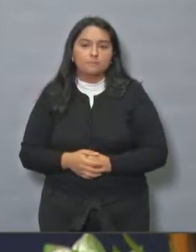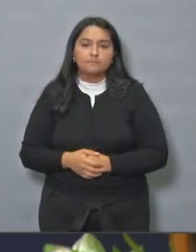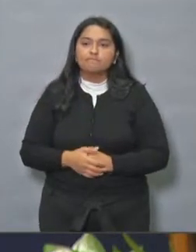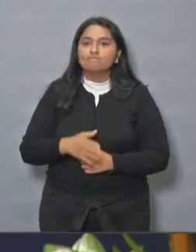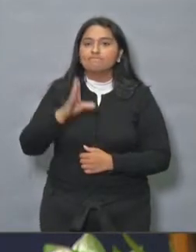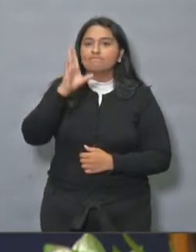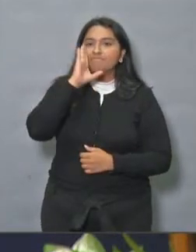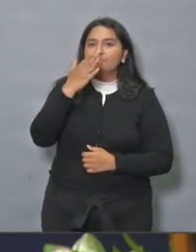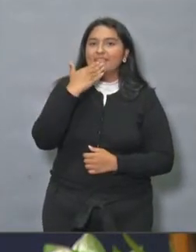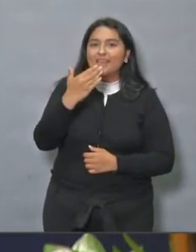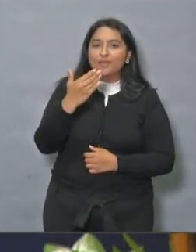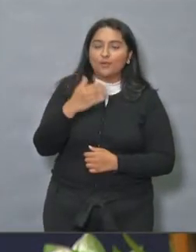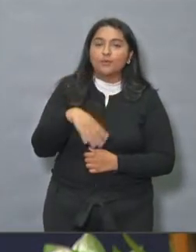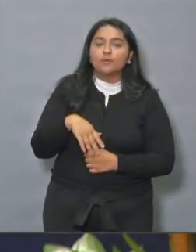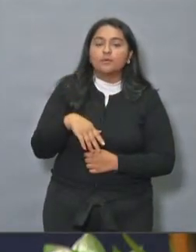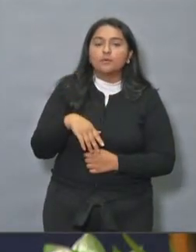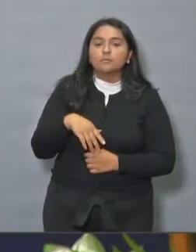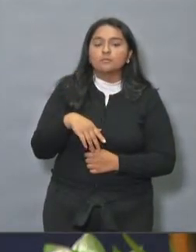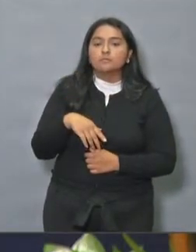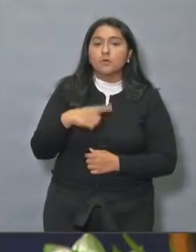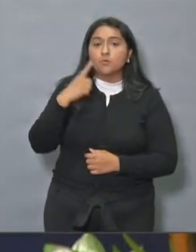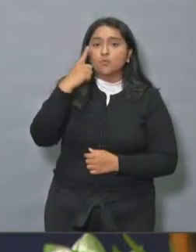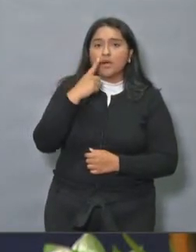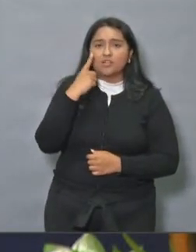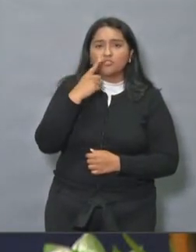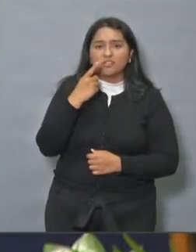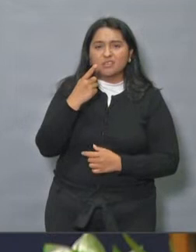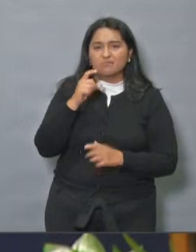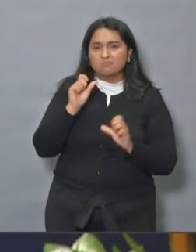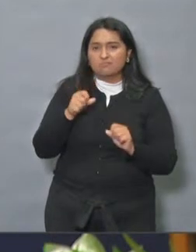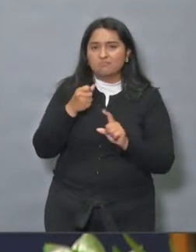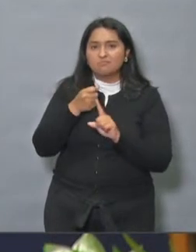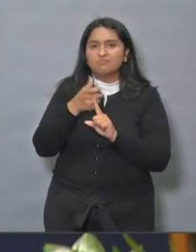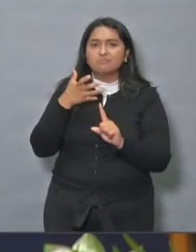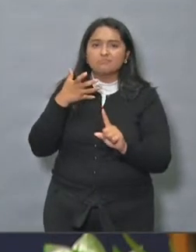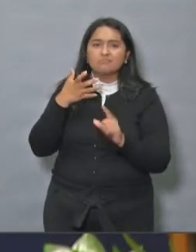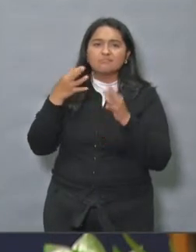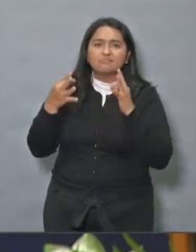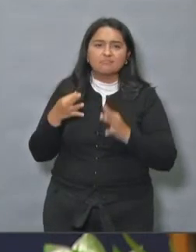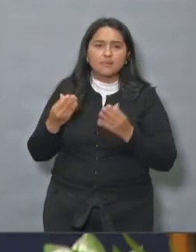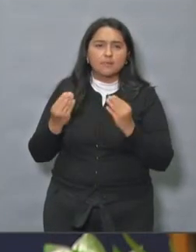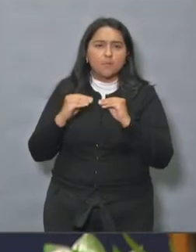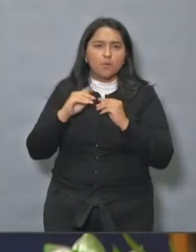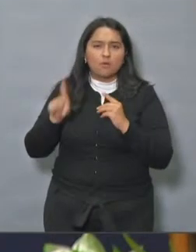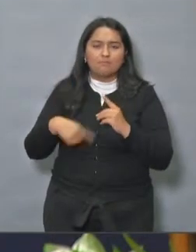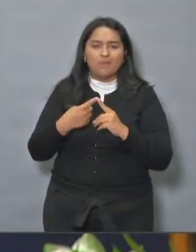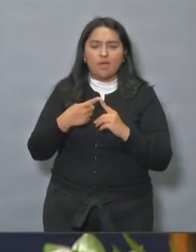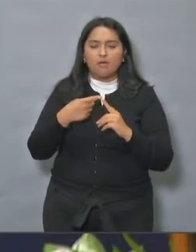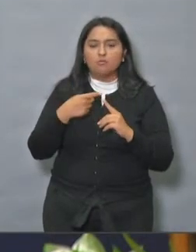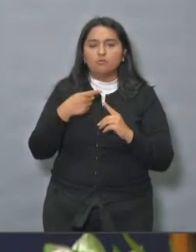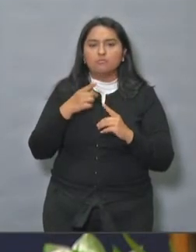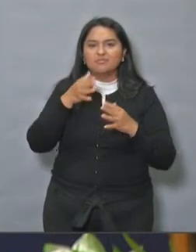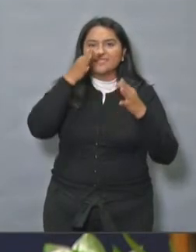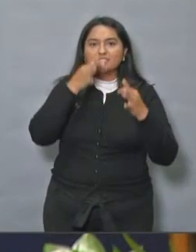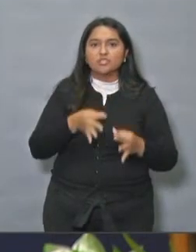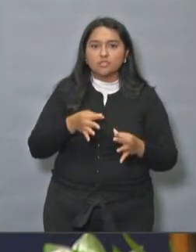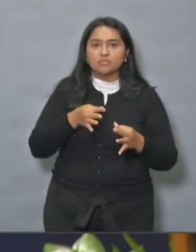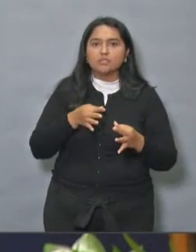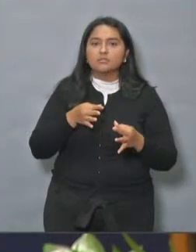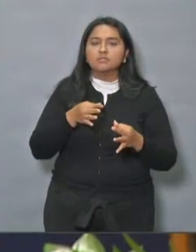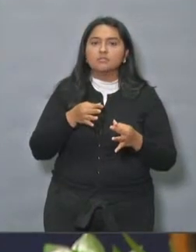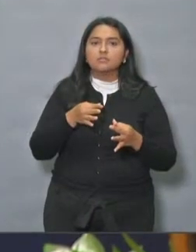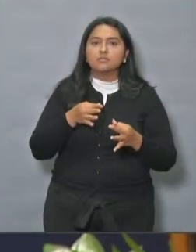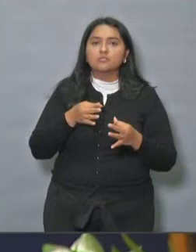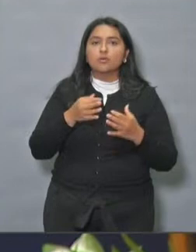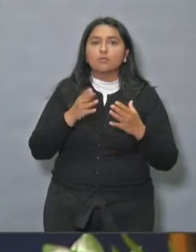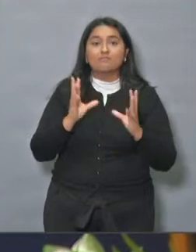the questions. I'm wondering if you can elaborate on the county's decision to decrease the number of briefings from 3 times a